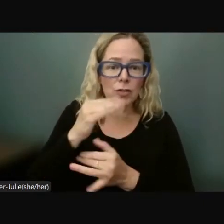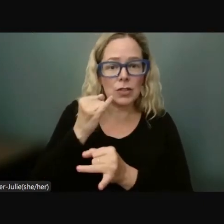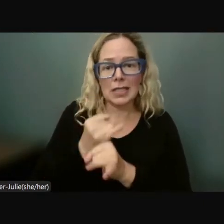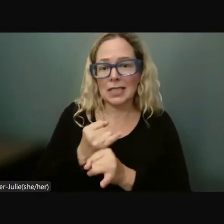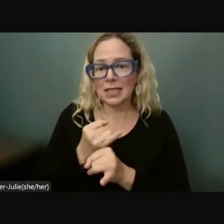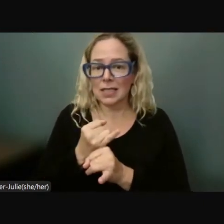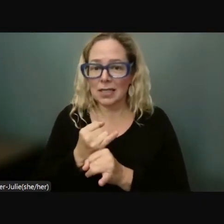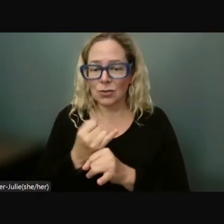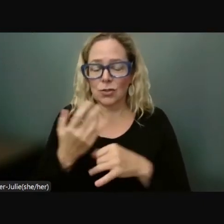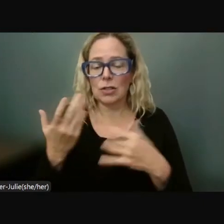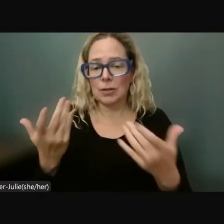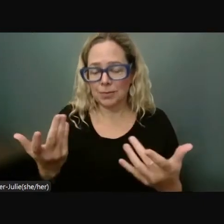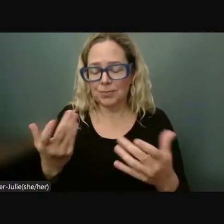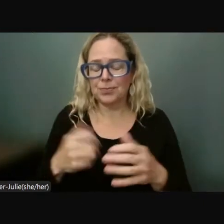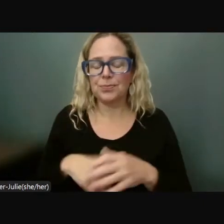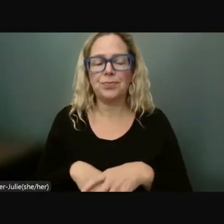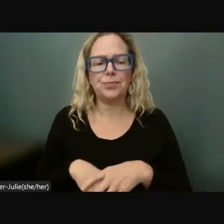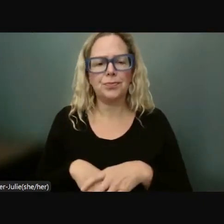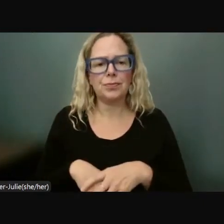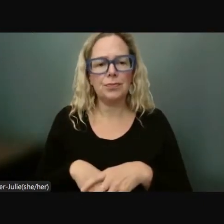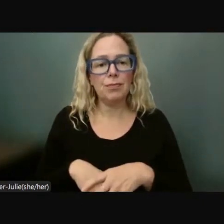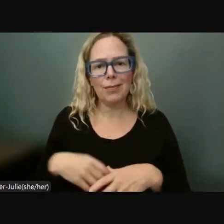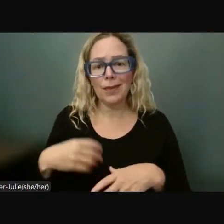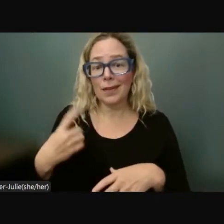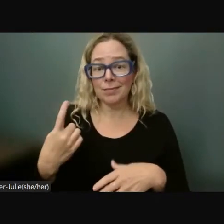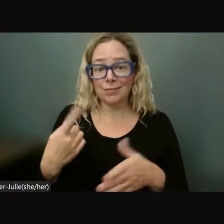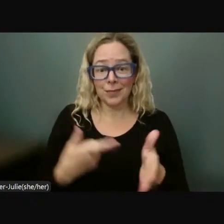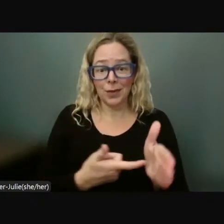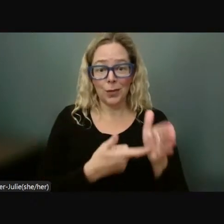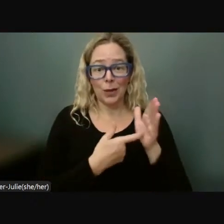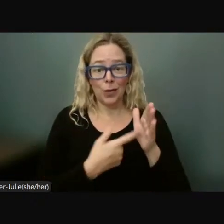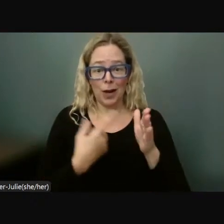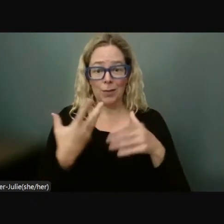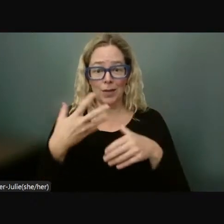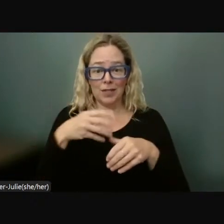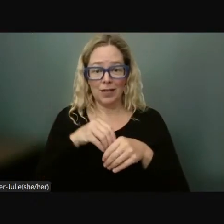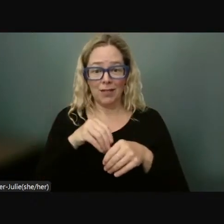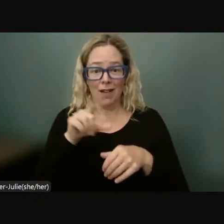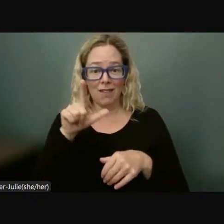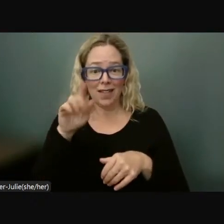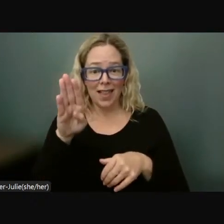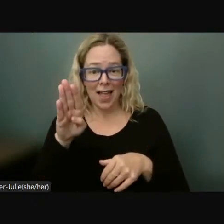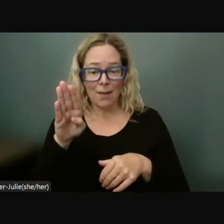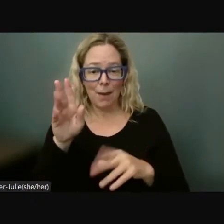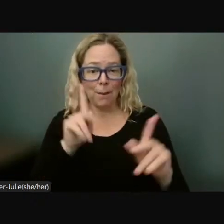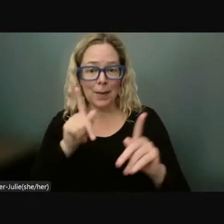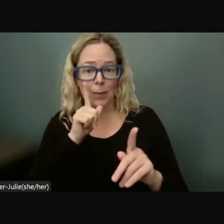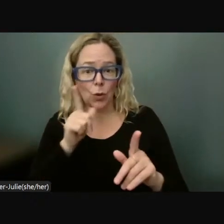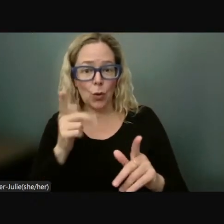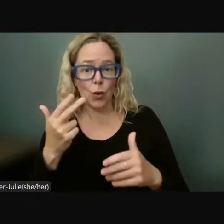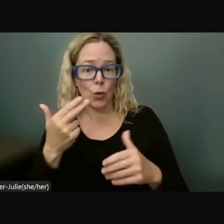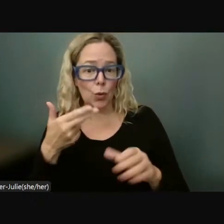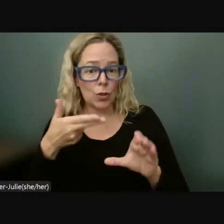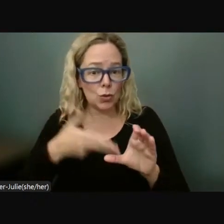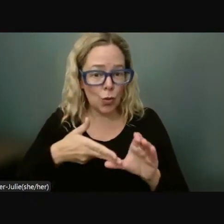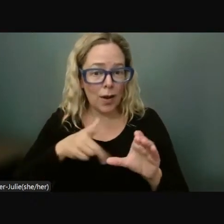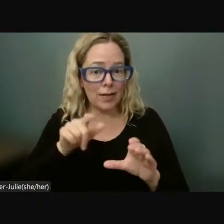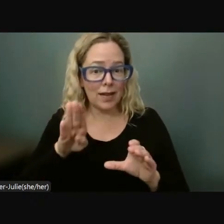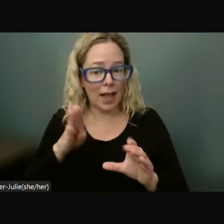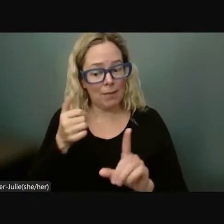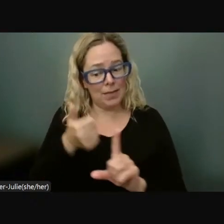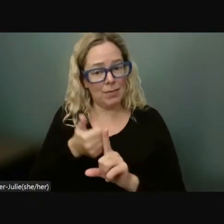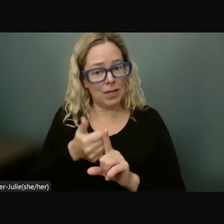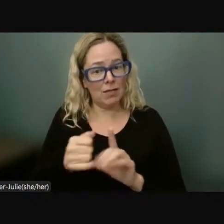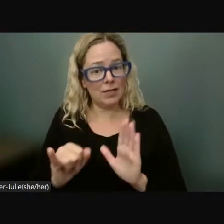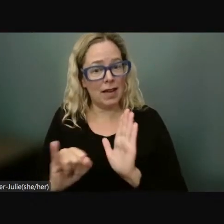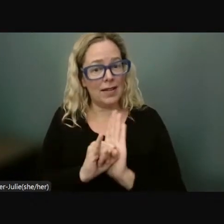time. Our only kind of requirements for the lab is that folks who join the lab identify as disabled and